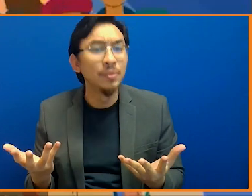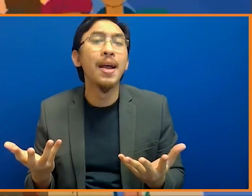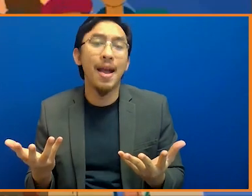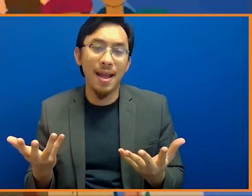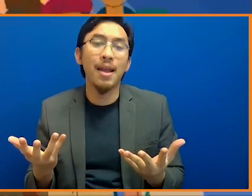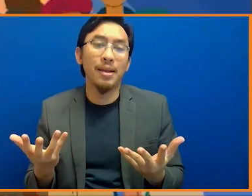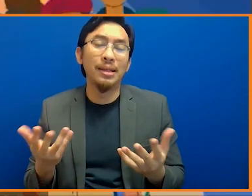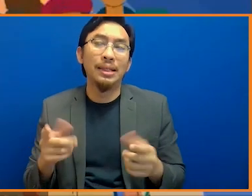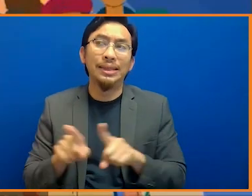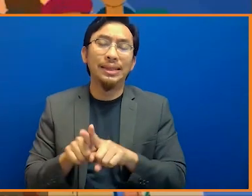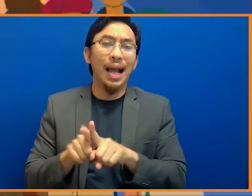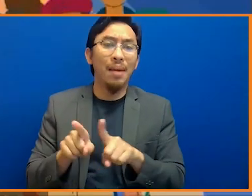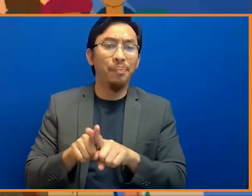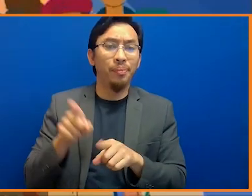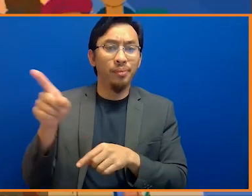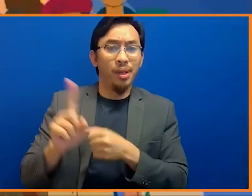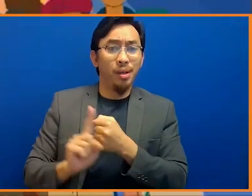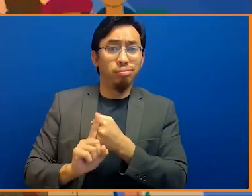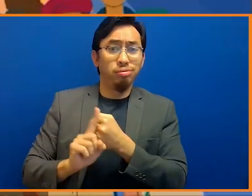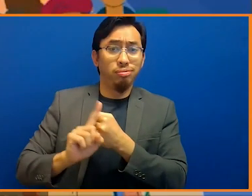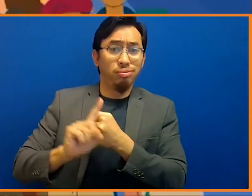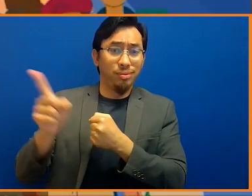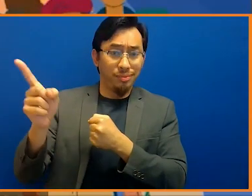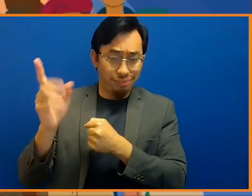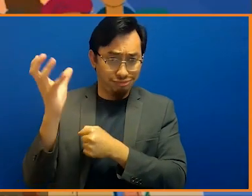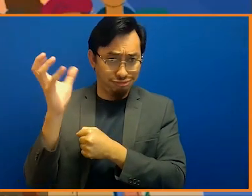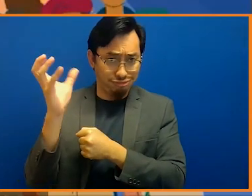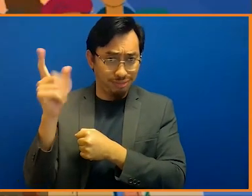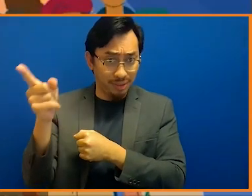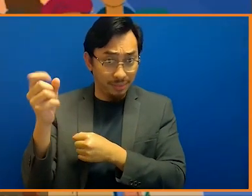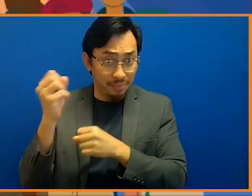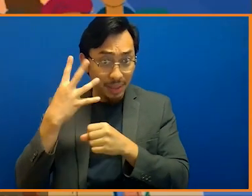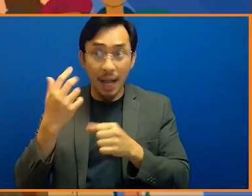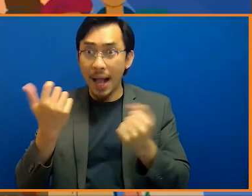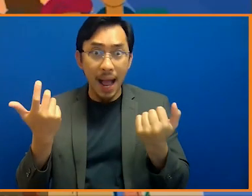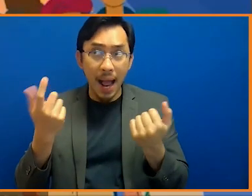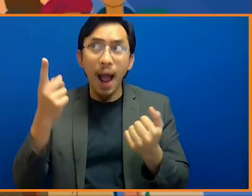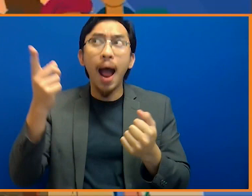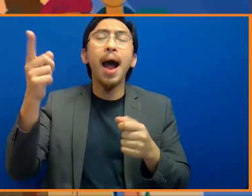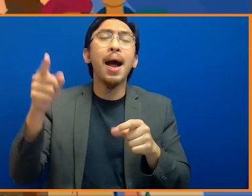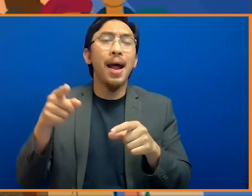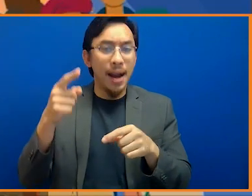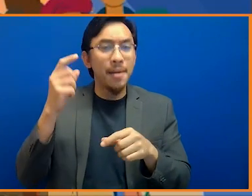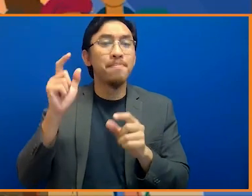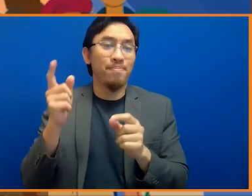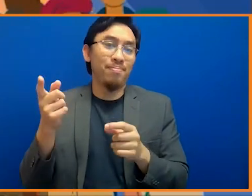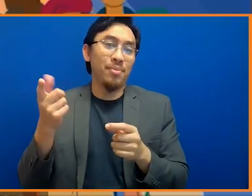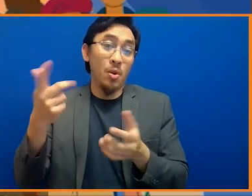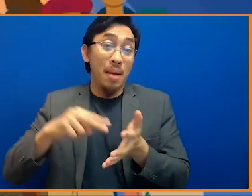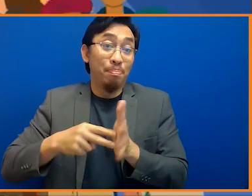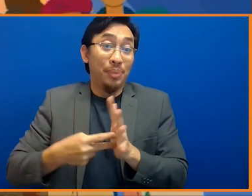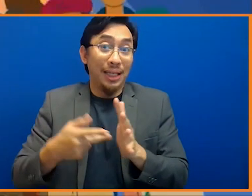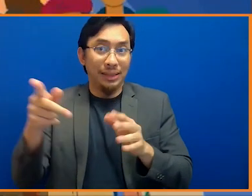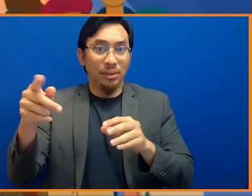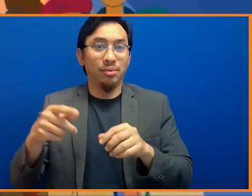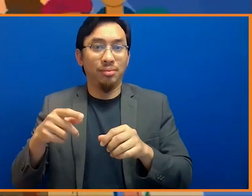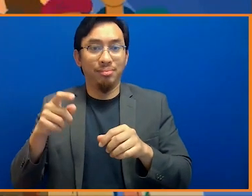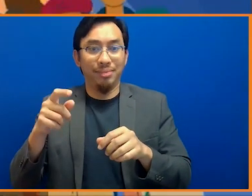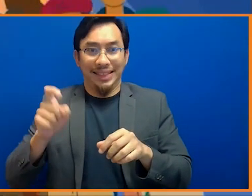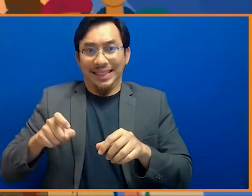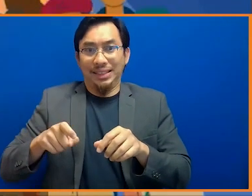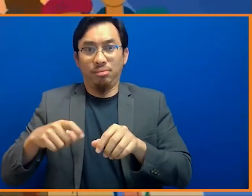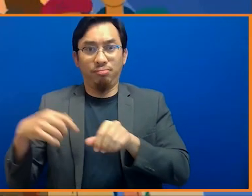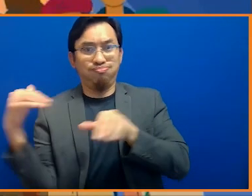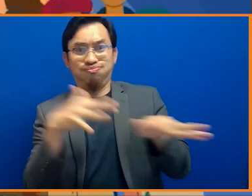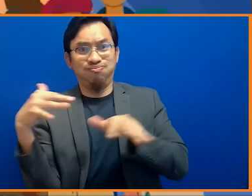Certainly, if the warning contain evacuation orders, then people should evacuate